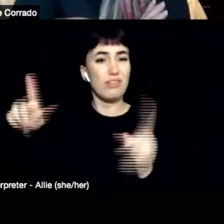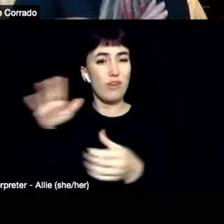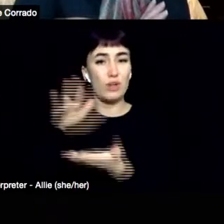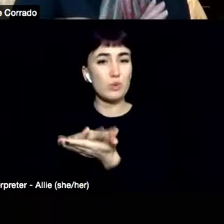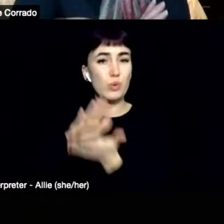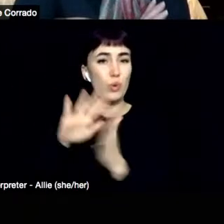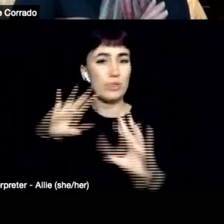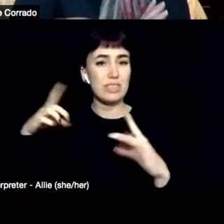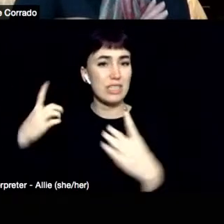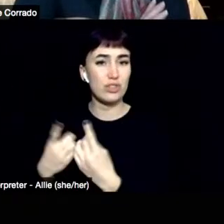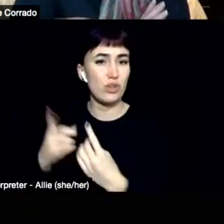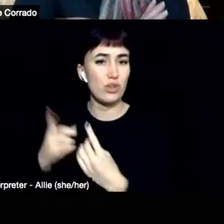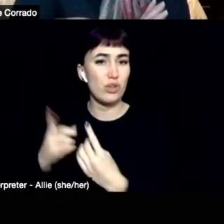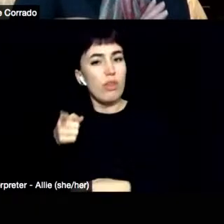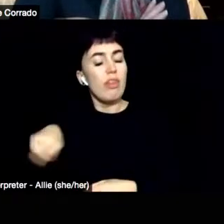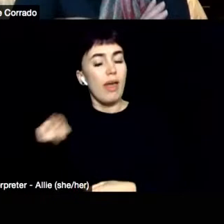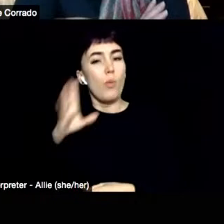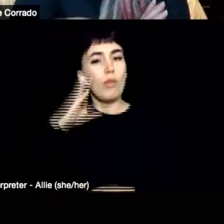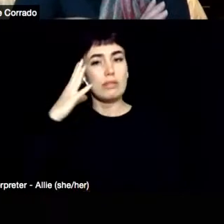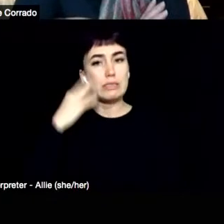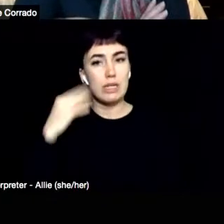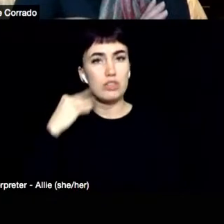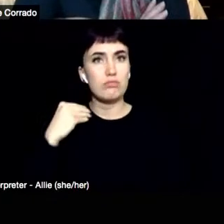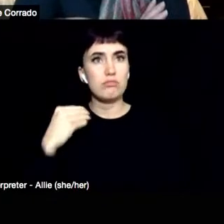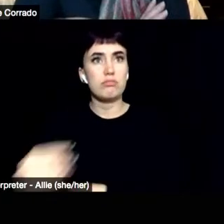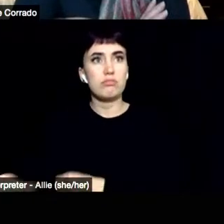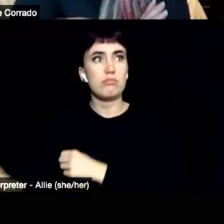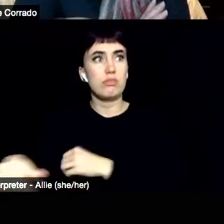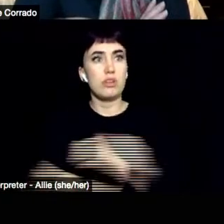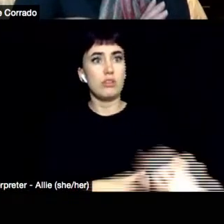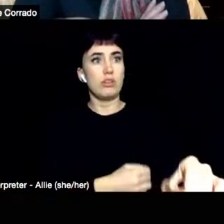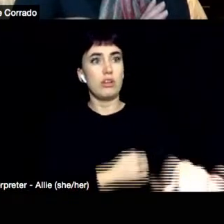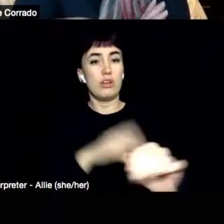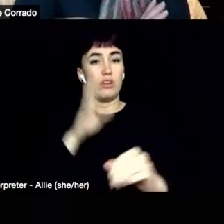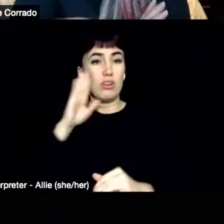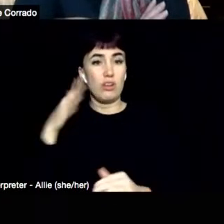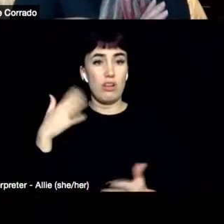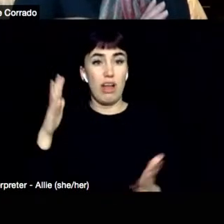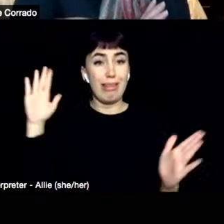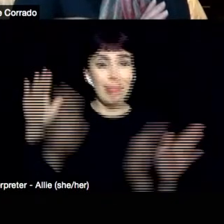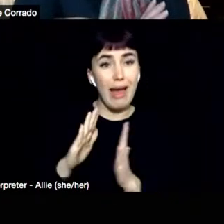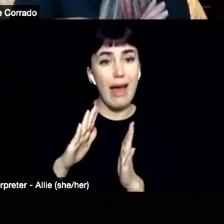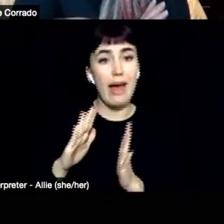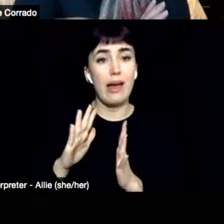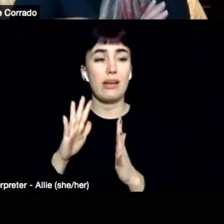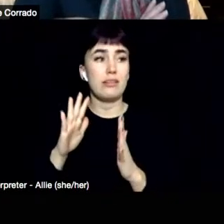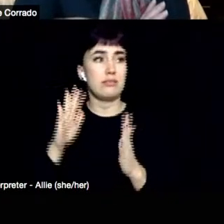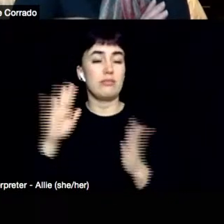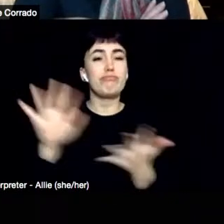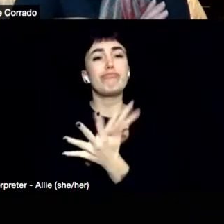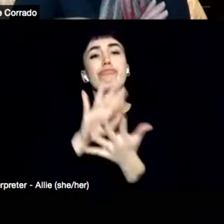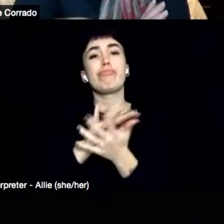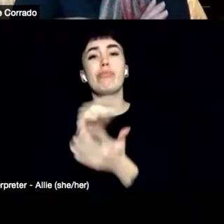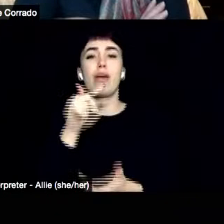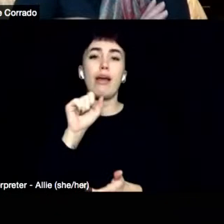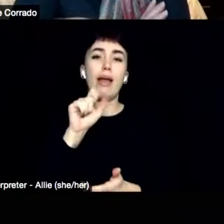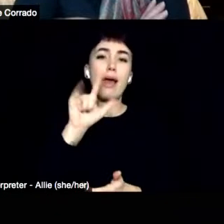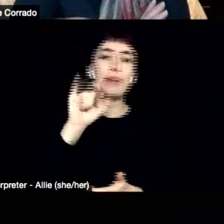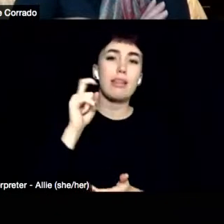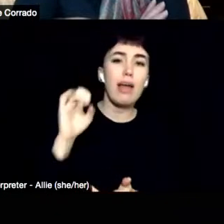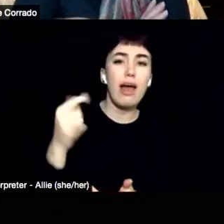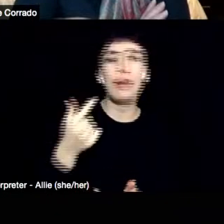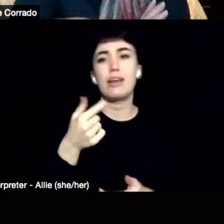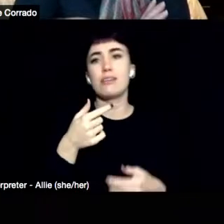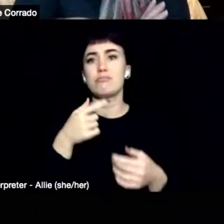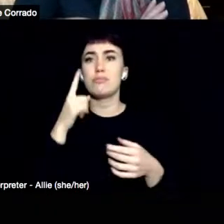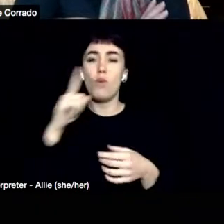they will experience less gaslighting of communities, of minority